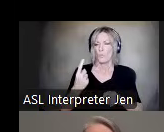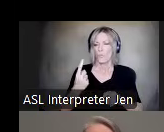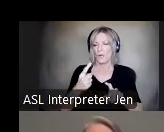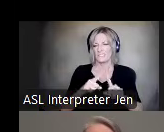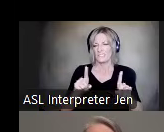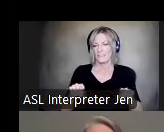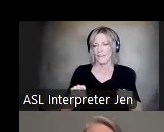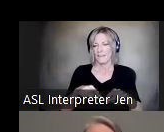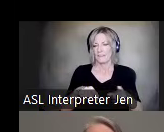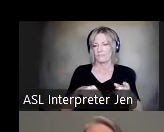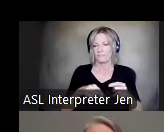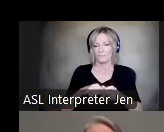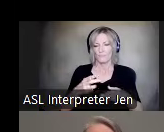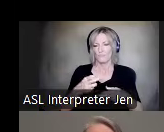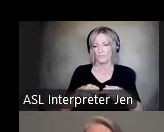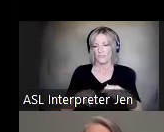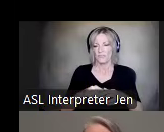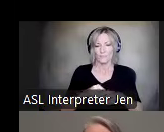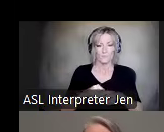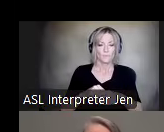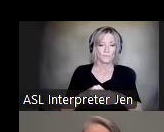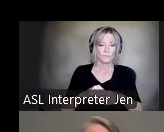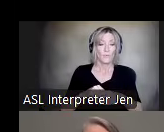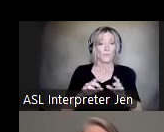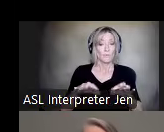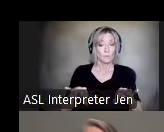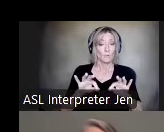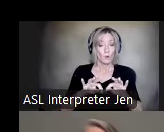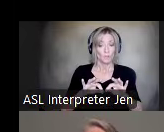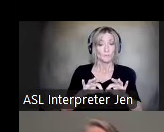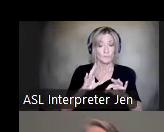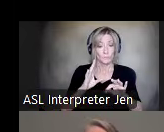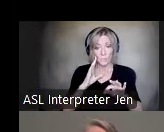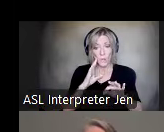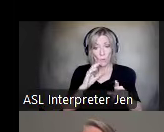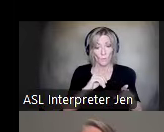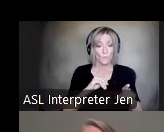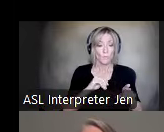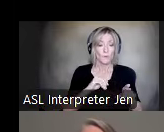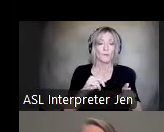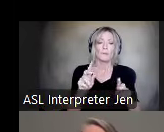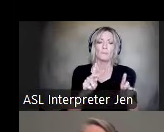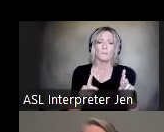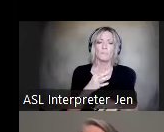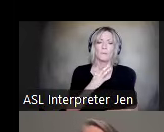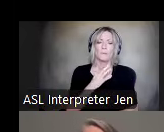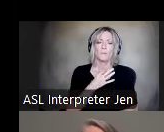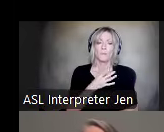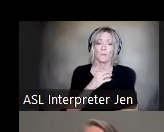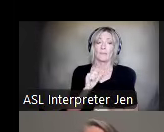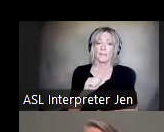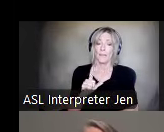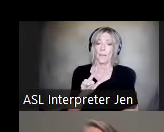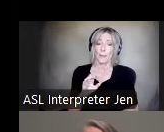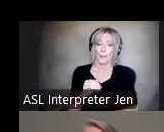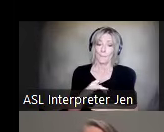this and keep it brief, but this isn't something that's important to know about because people want to know, can I claim early and